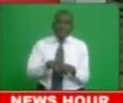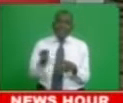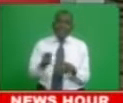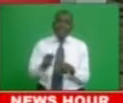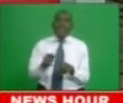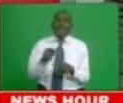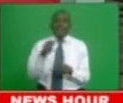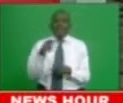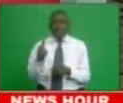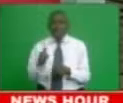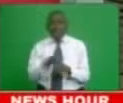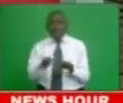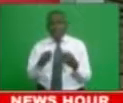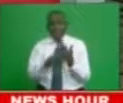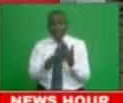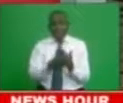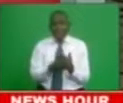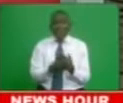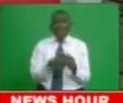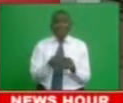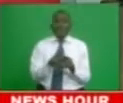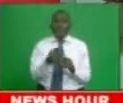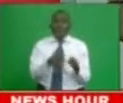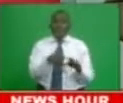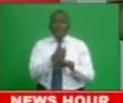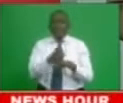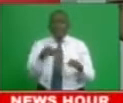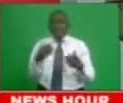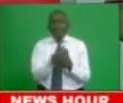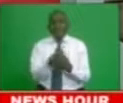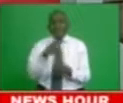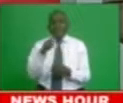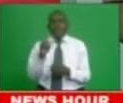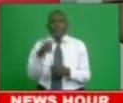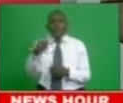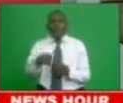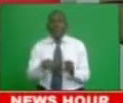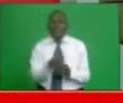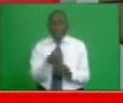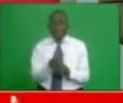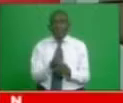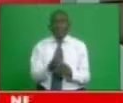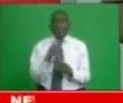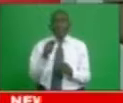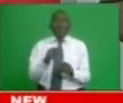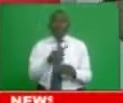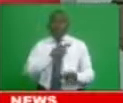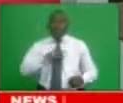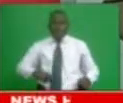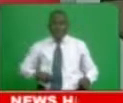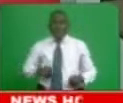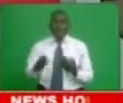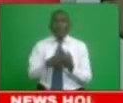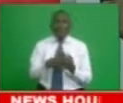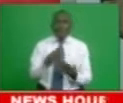to 27. The bank plans to establish another branch in Tamale later next year to bring its Royal Banking